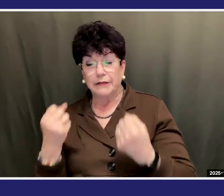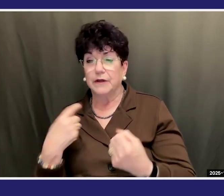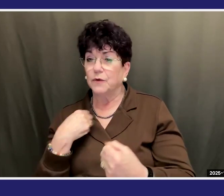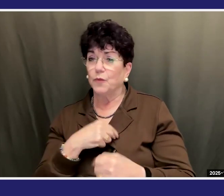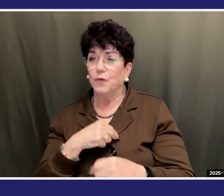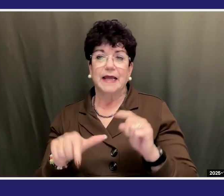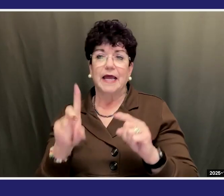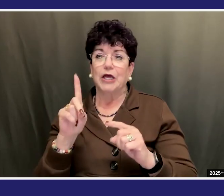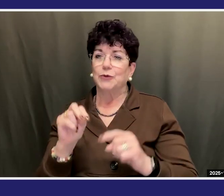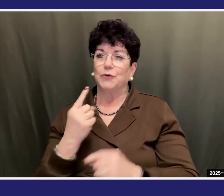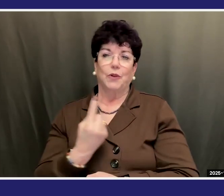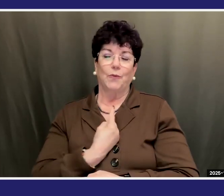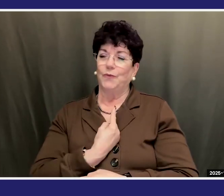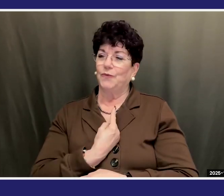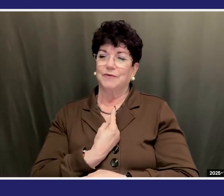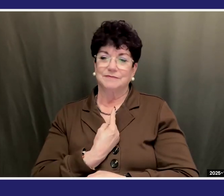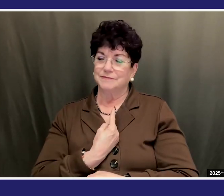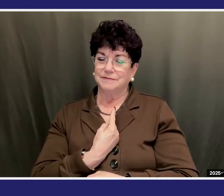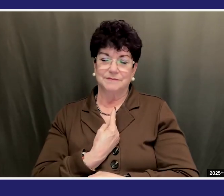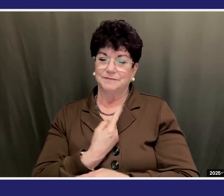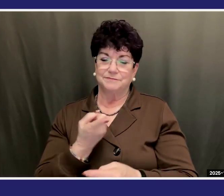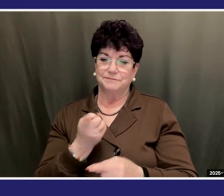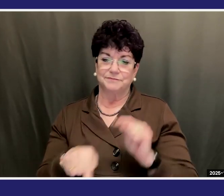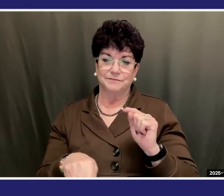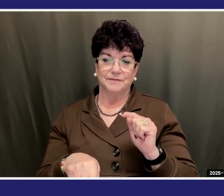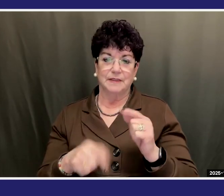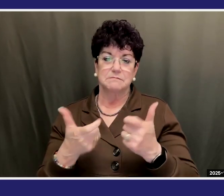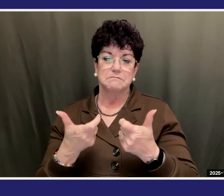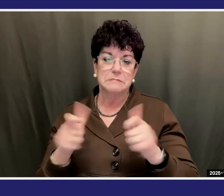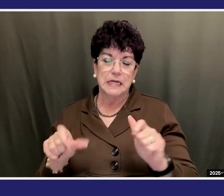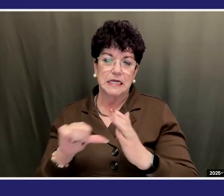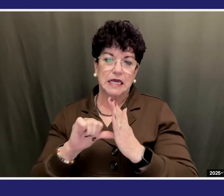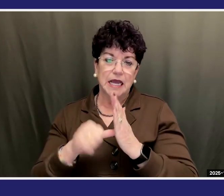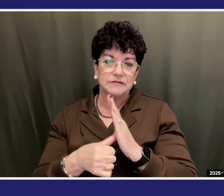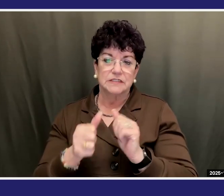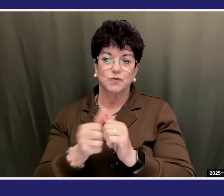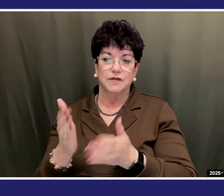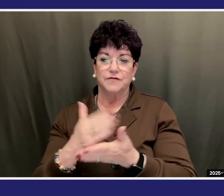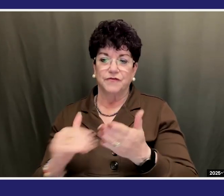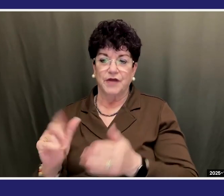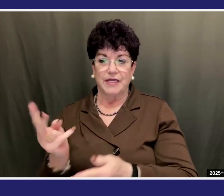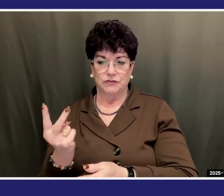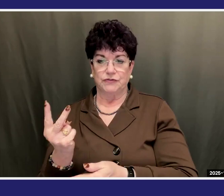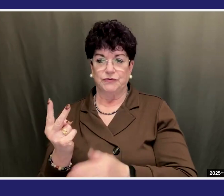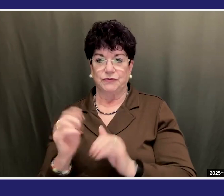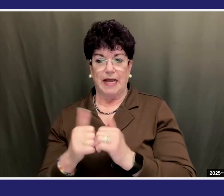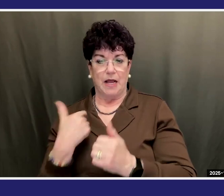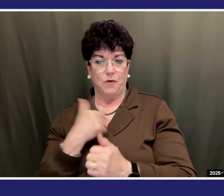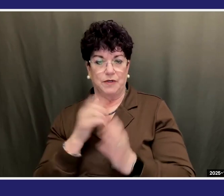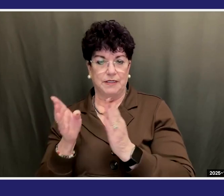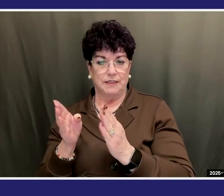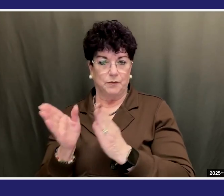do this work alone. So there is a huge emphasis in our Phase 2 guide about how we are intending to